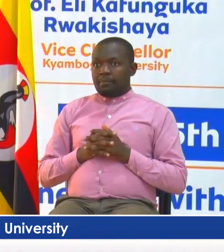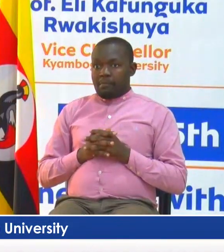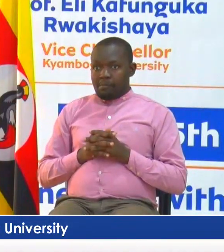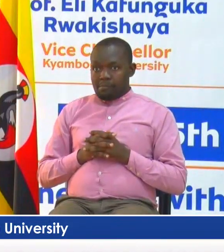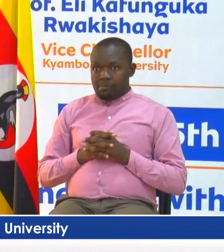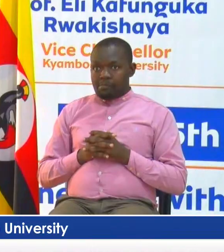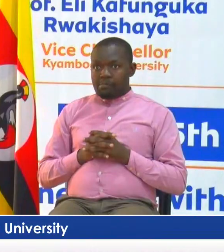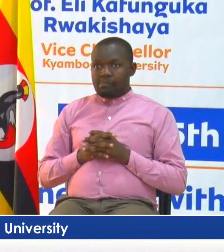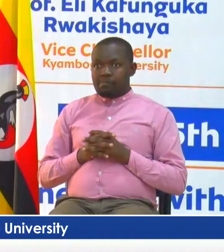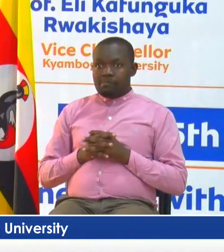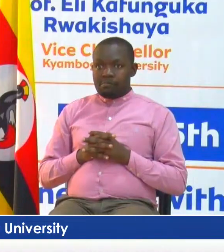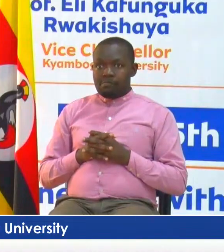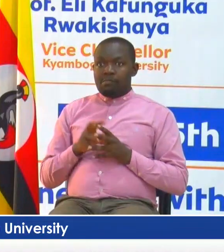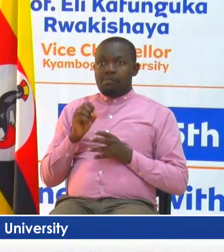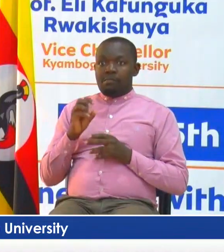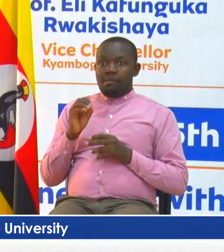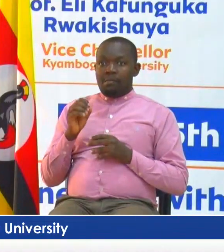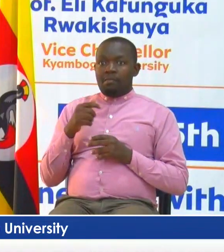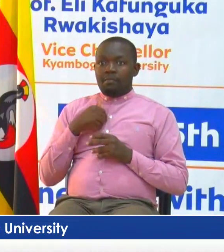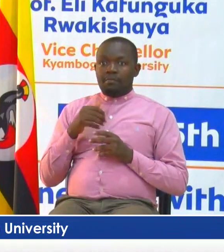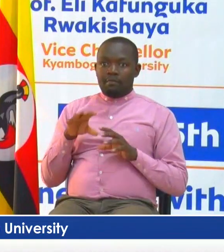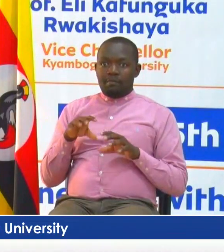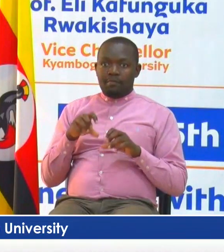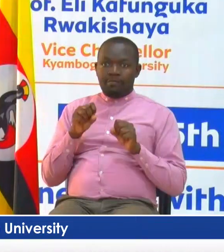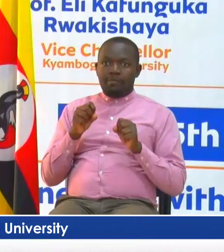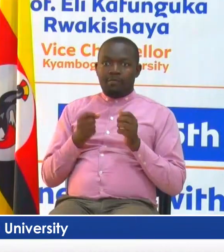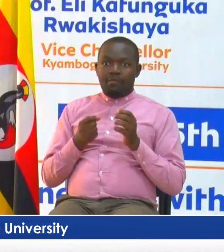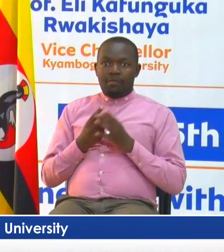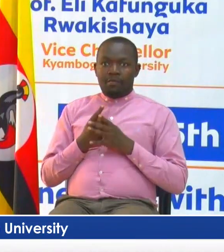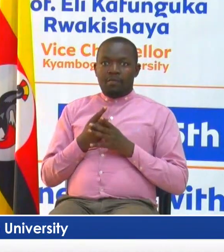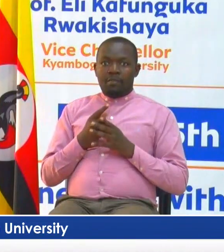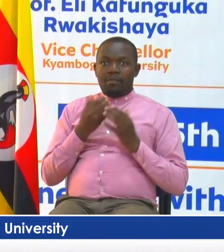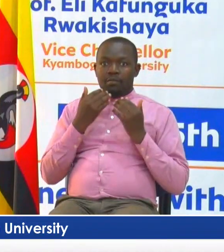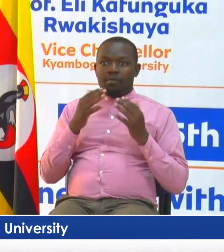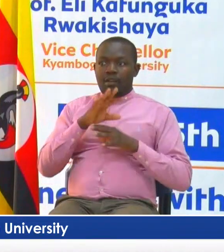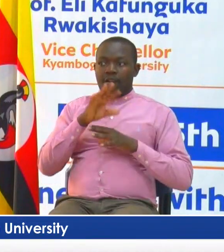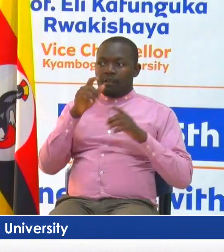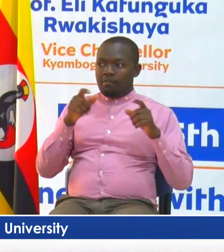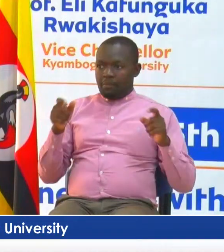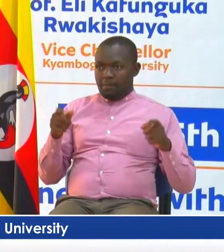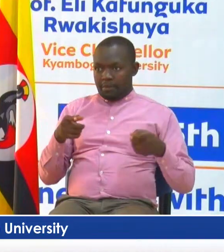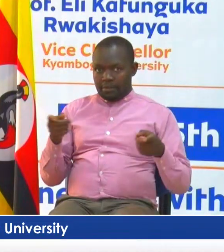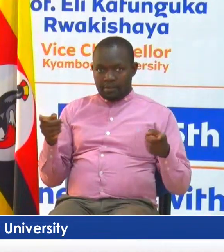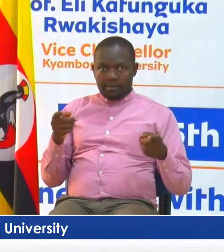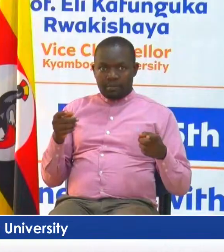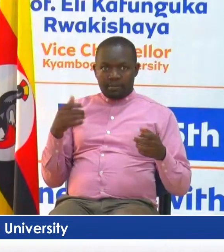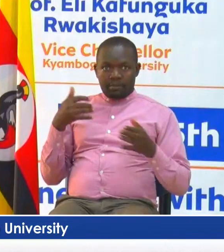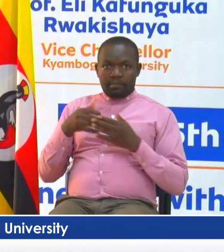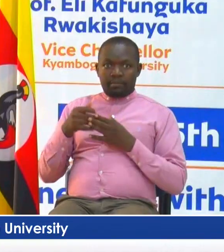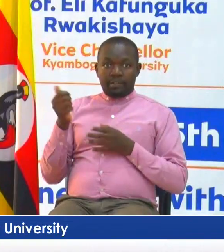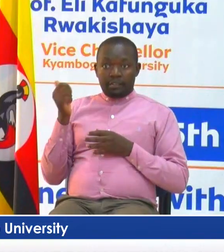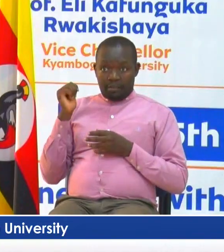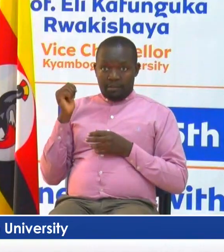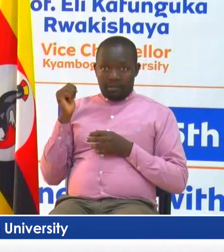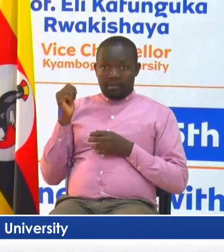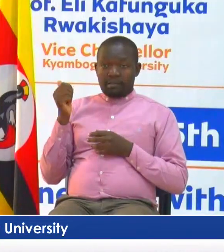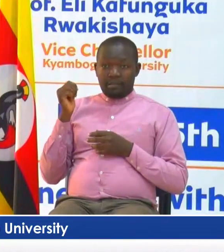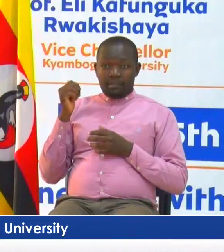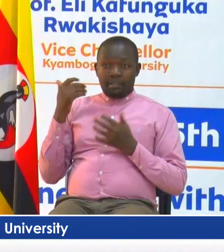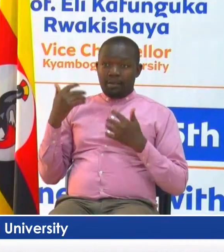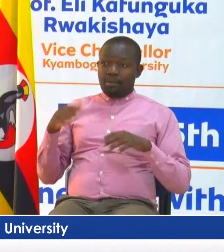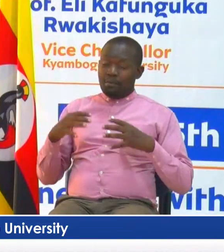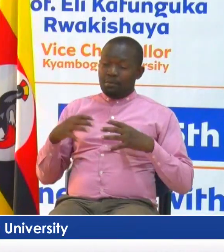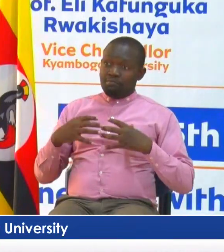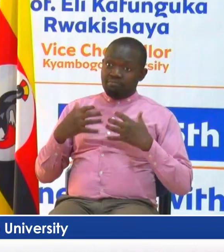to take this opportunity to thank all of you that turned up since yesterday. Yesterday we had big numbers, but you know good